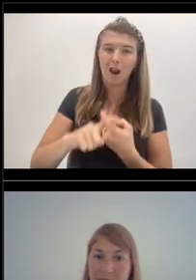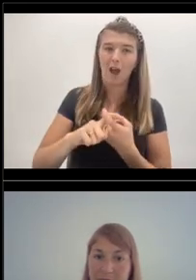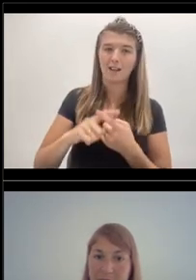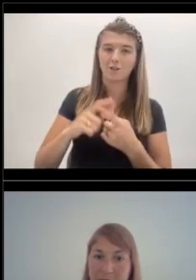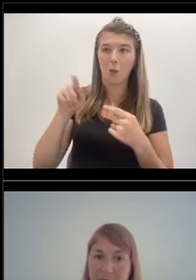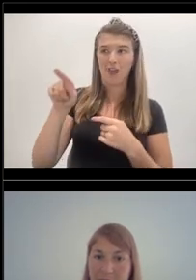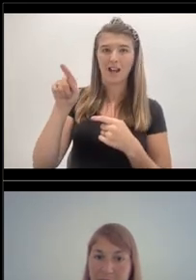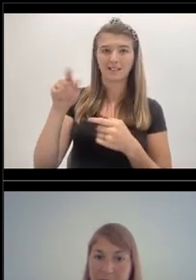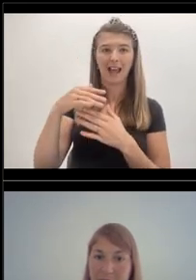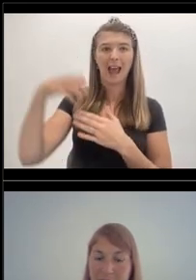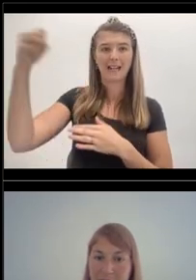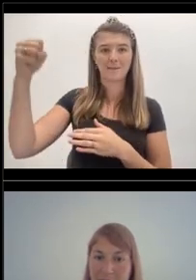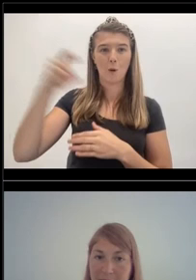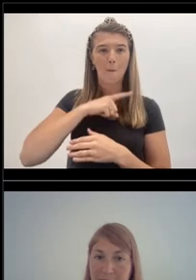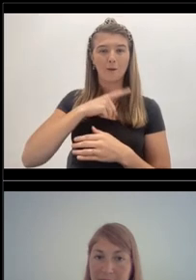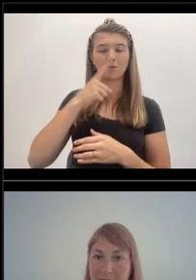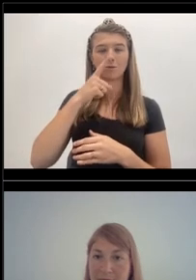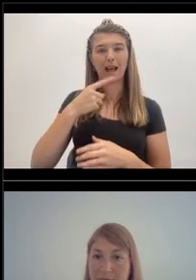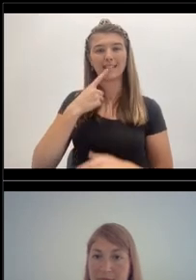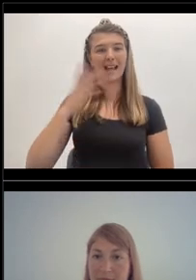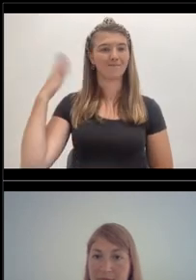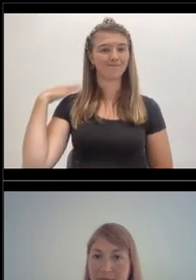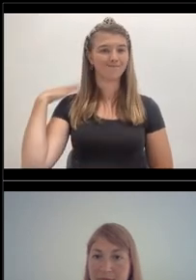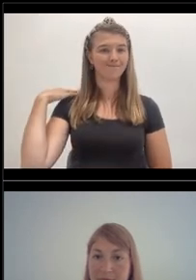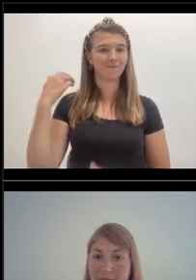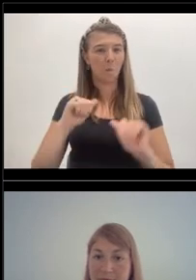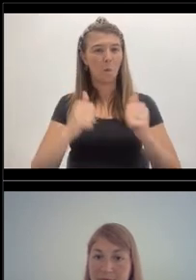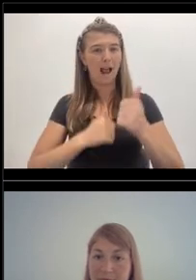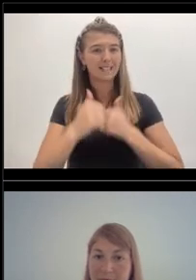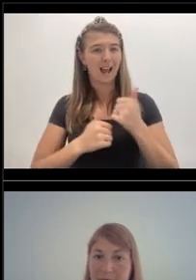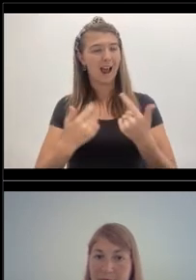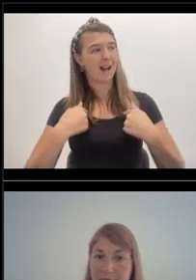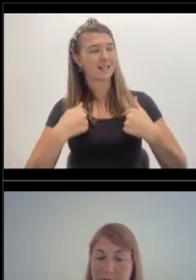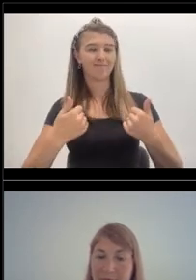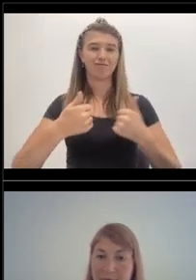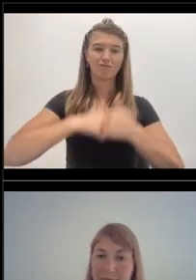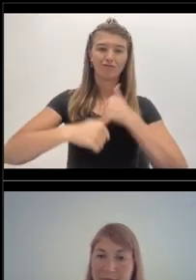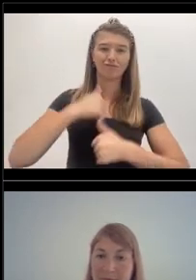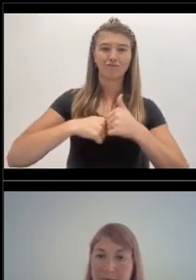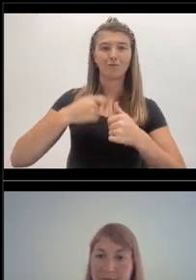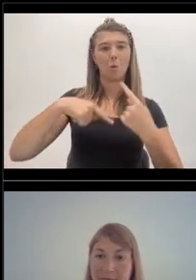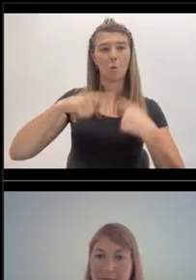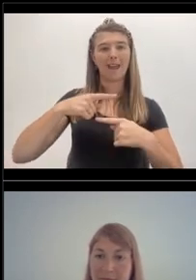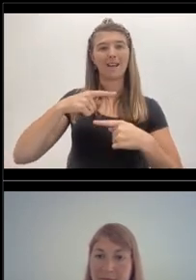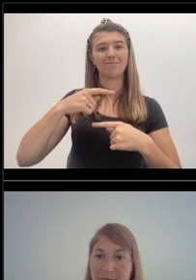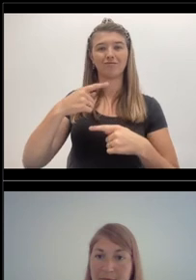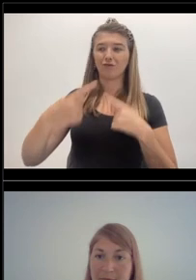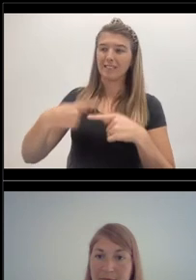recycling targets, so we can pat ourselves on the back at how good we are at recycling, and that's a shame.